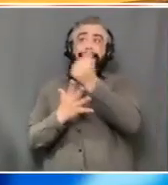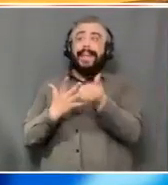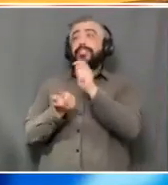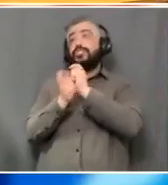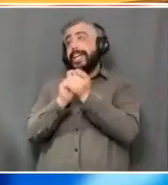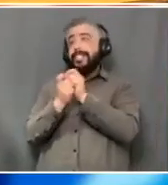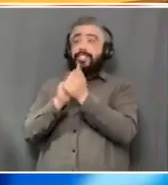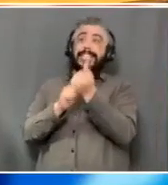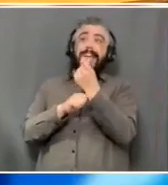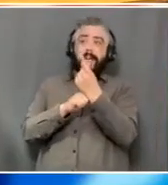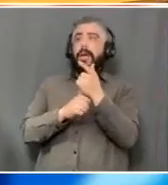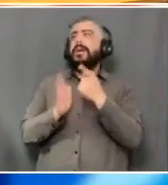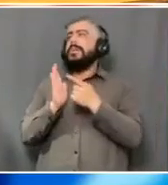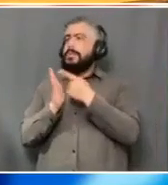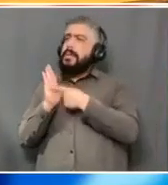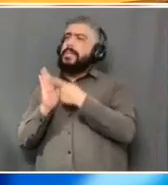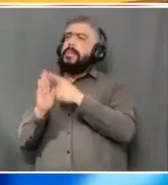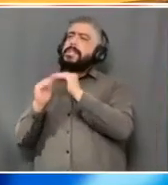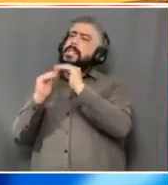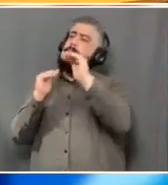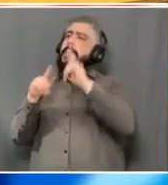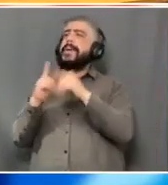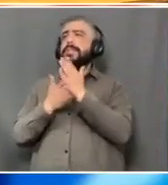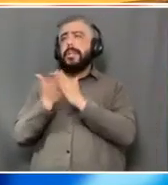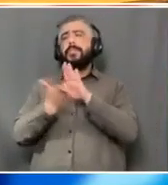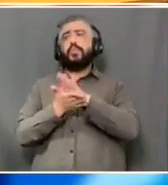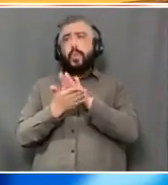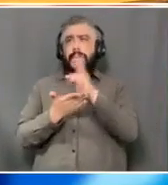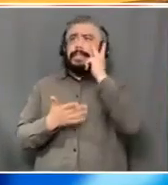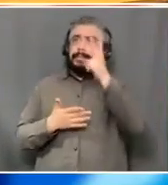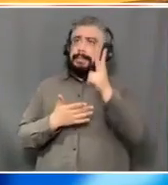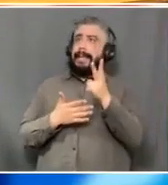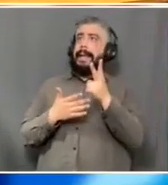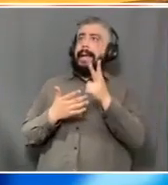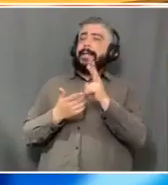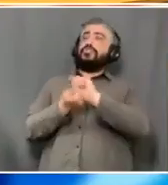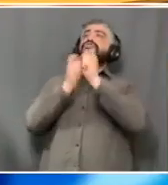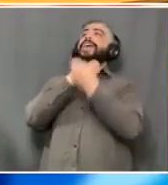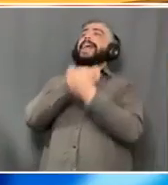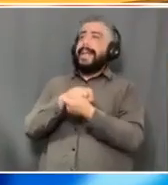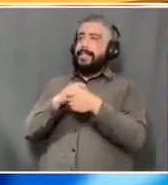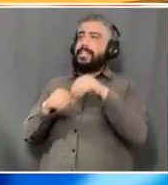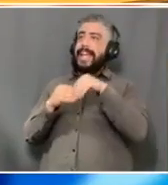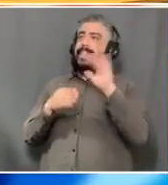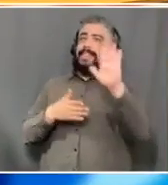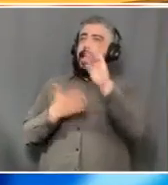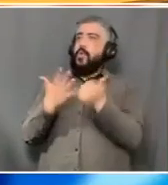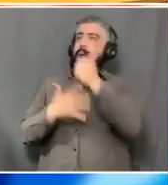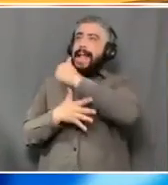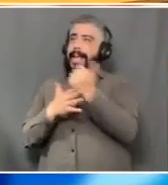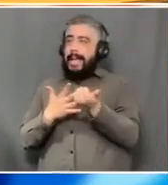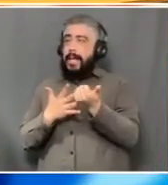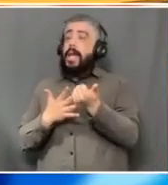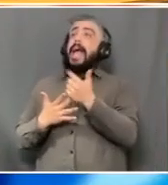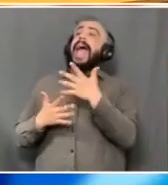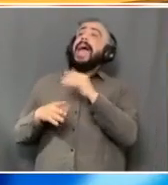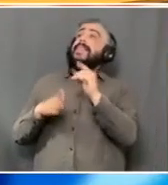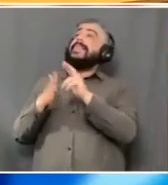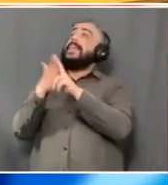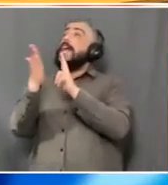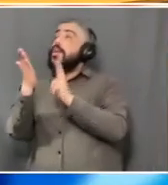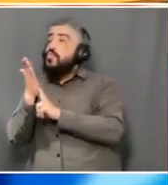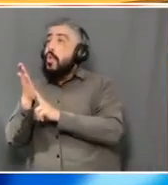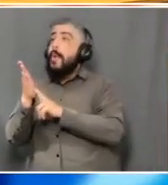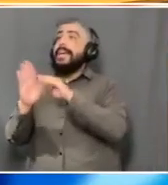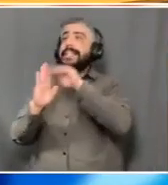In some cases, it's quite stable, but some schools will see a substantial change in their ranking. And then the enrollment decline also affects